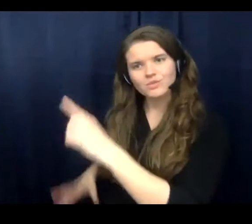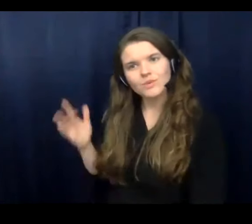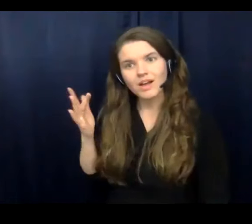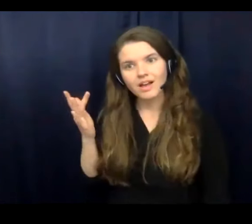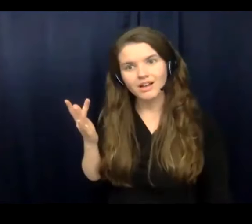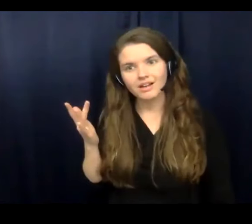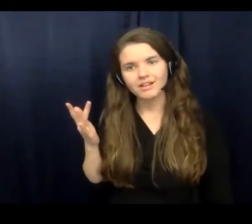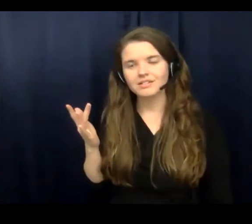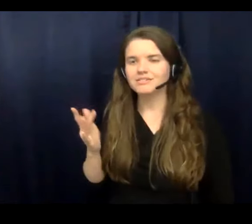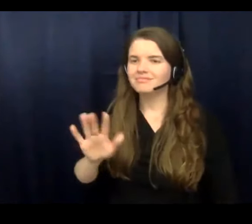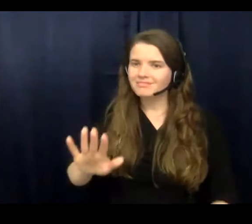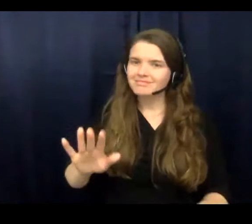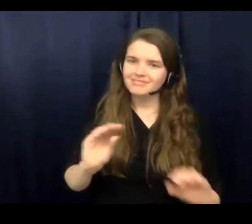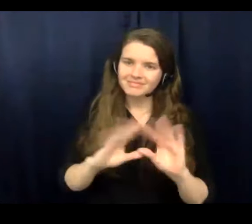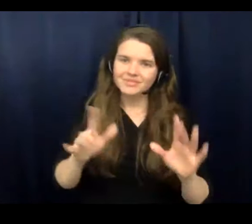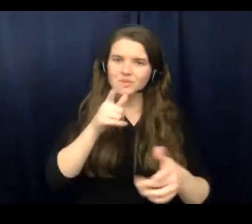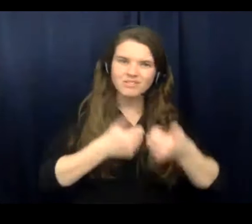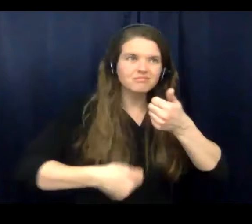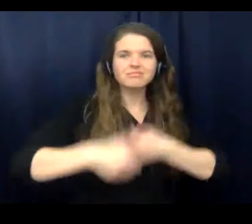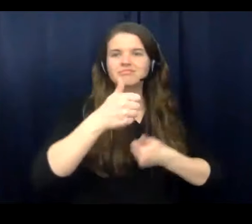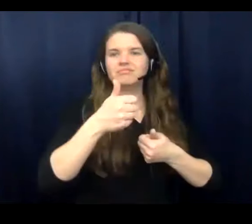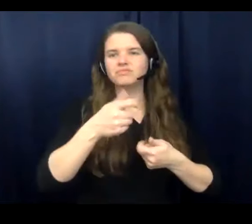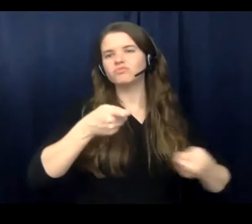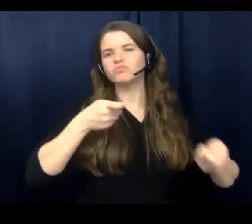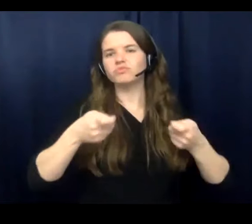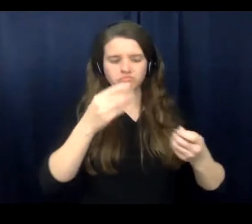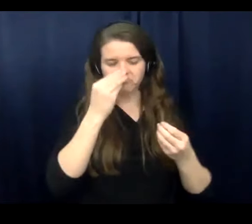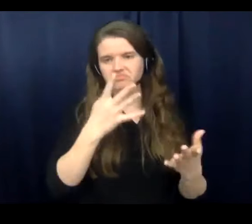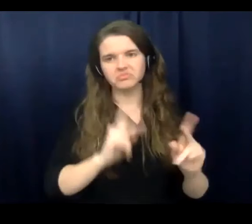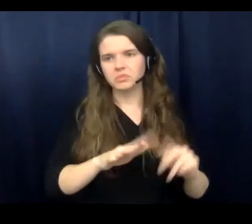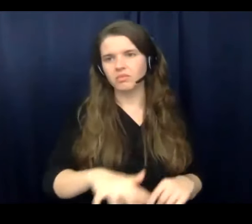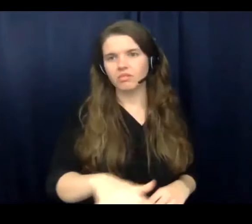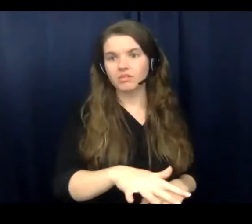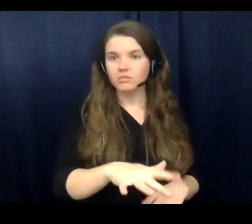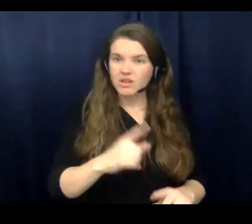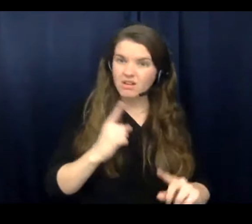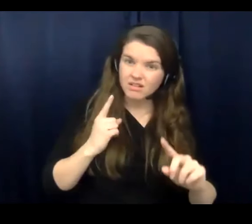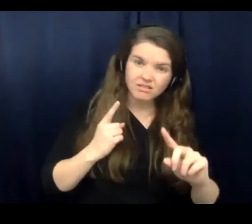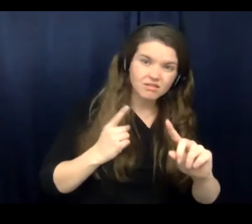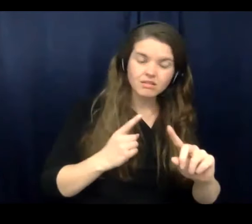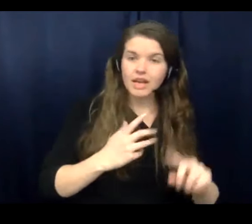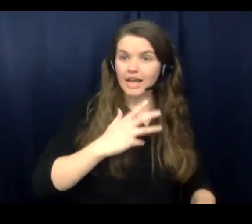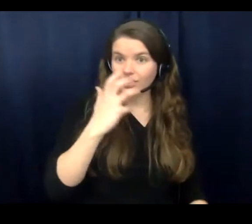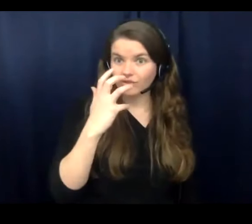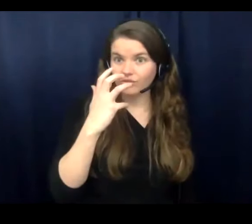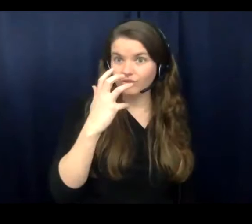rule, sure they have no regard to their people, but their ultimate anger, whether they even know it or not, is against the Lord Jesus